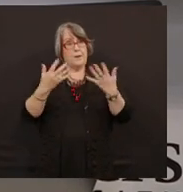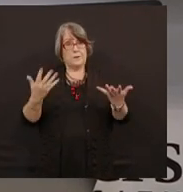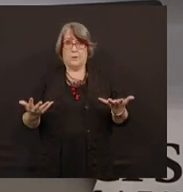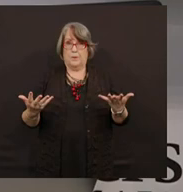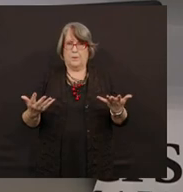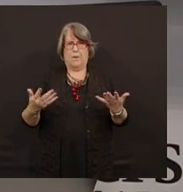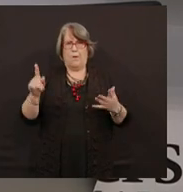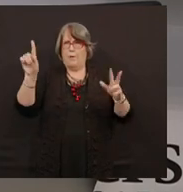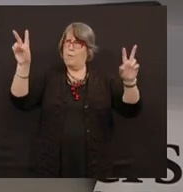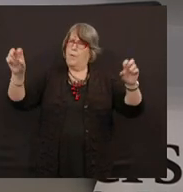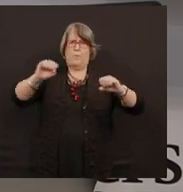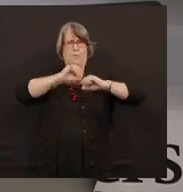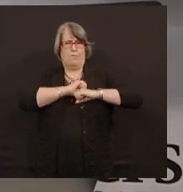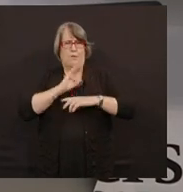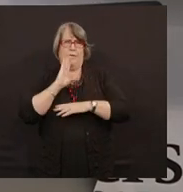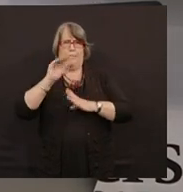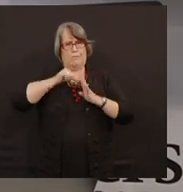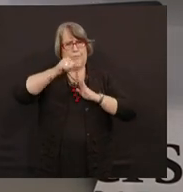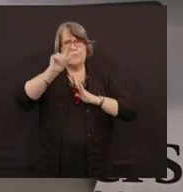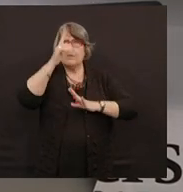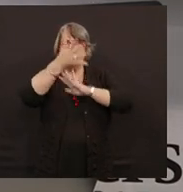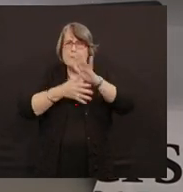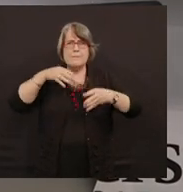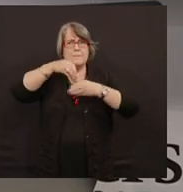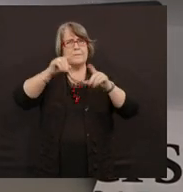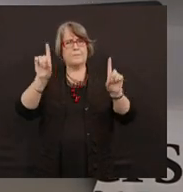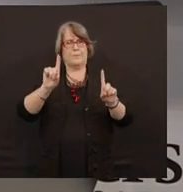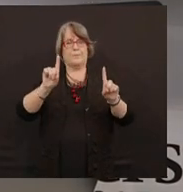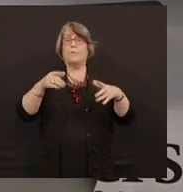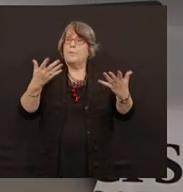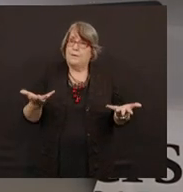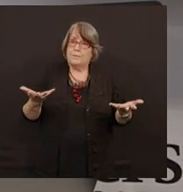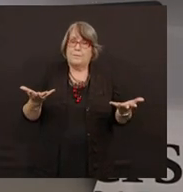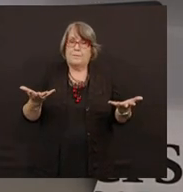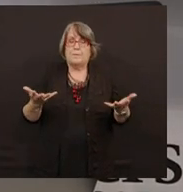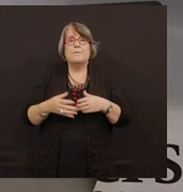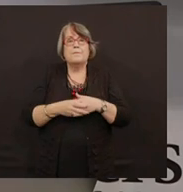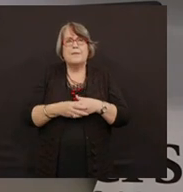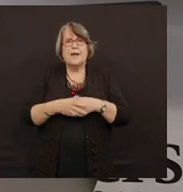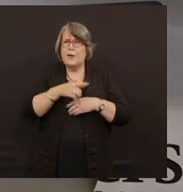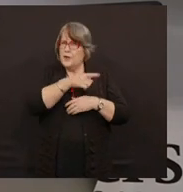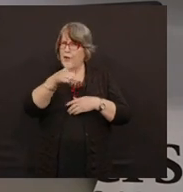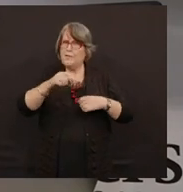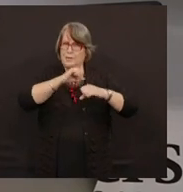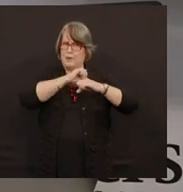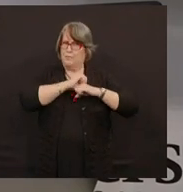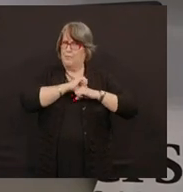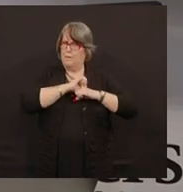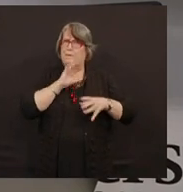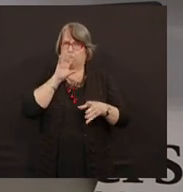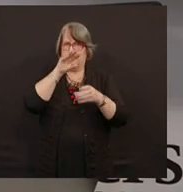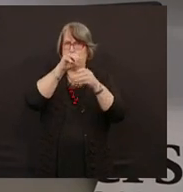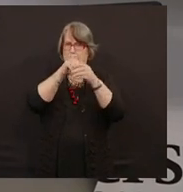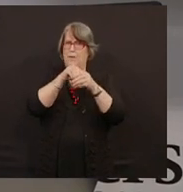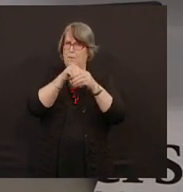is the Brave Lecture Series all about? Well, actually, you have to be brave to tackle some of